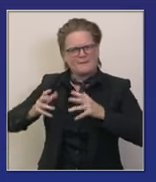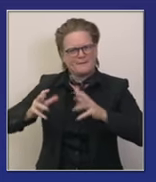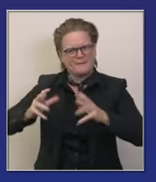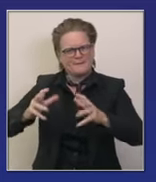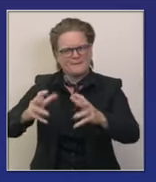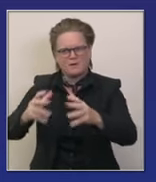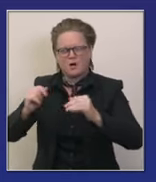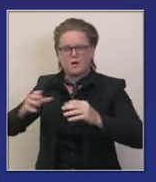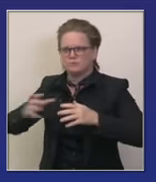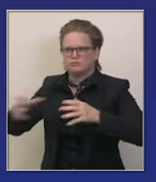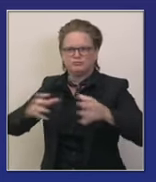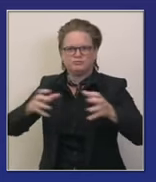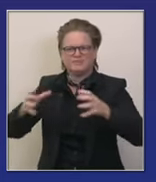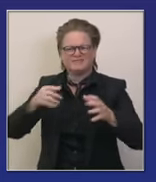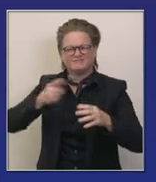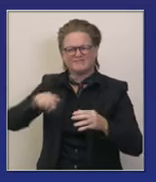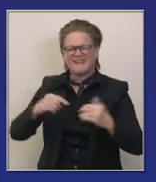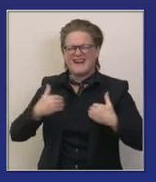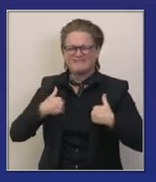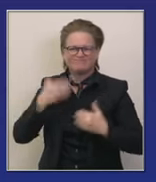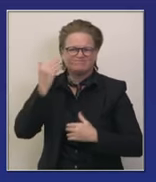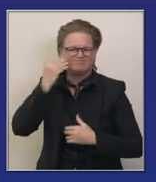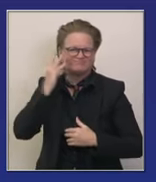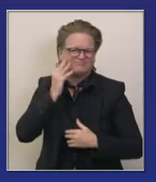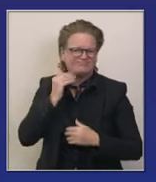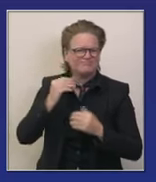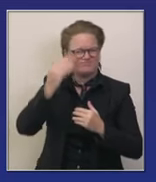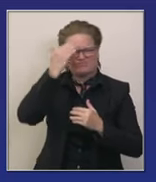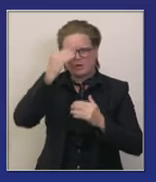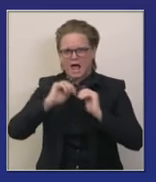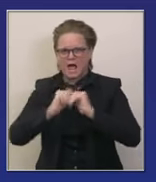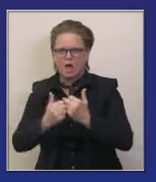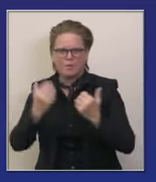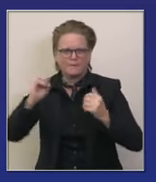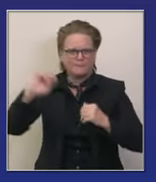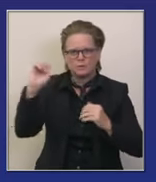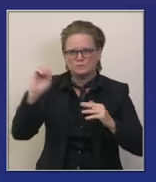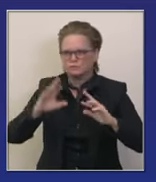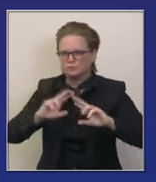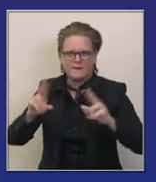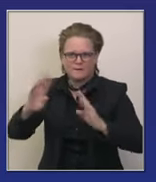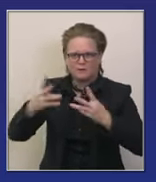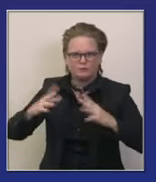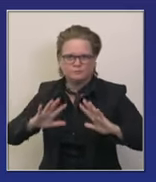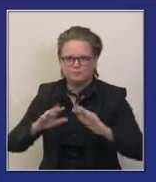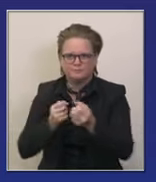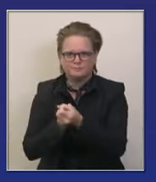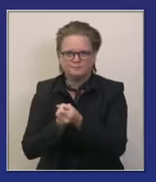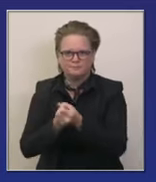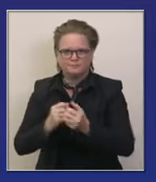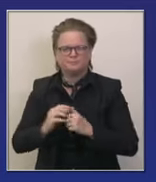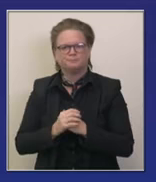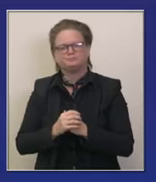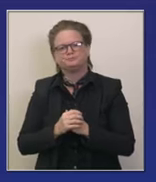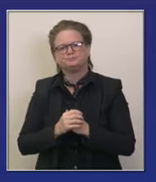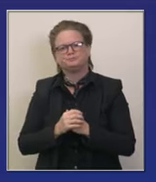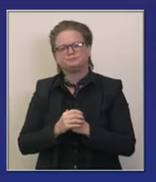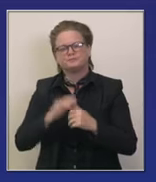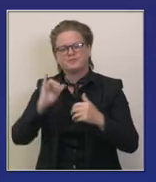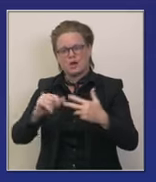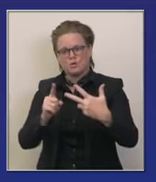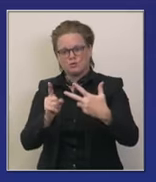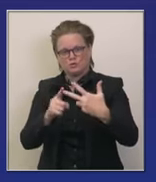this cause. As well, we have limited term state staff, and this is just something you may see a little bit more. I